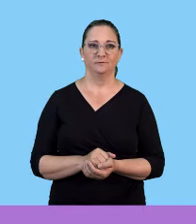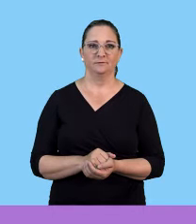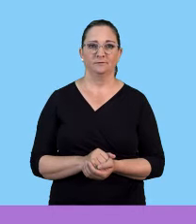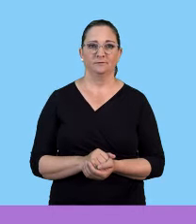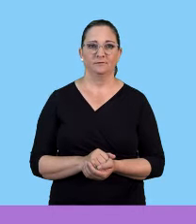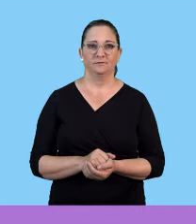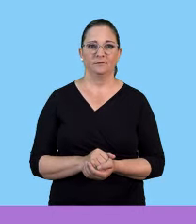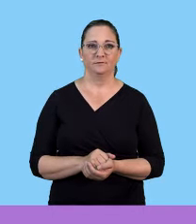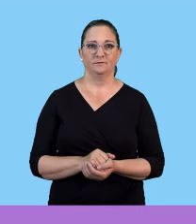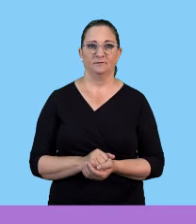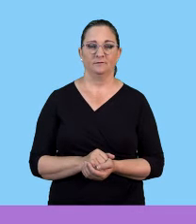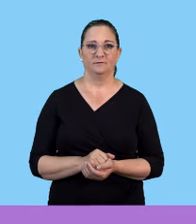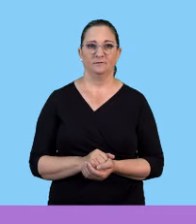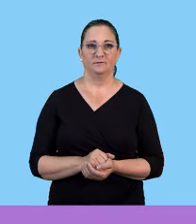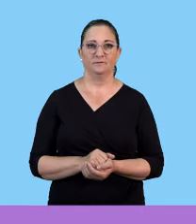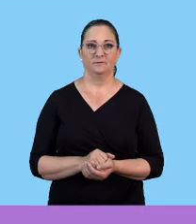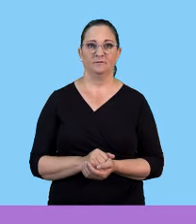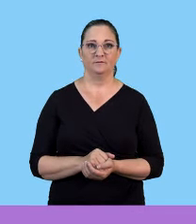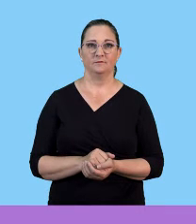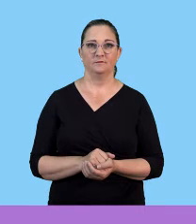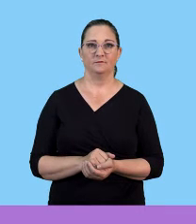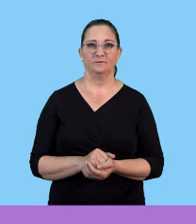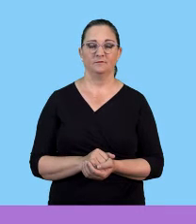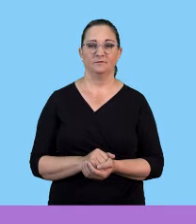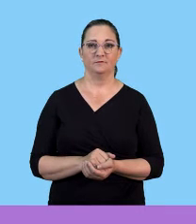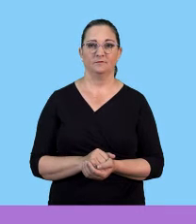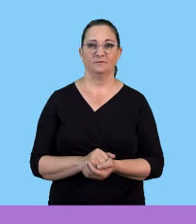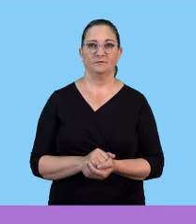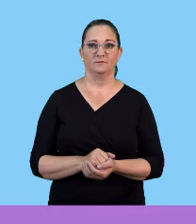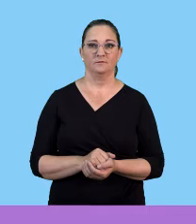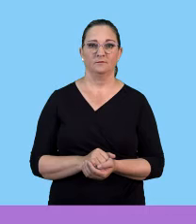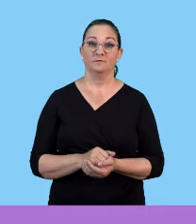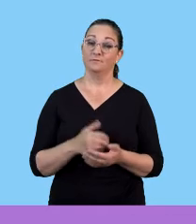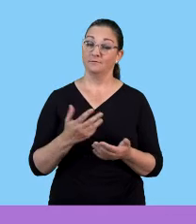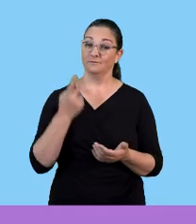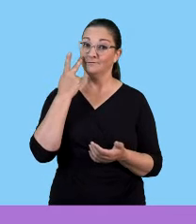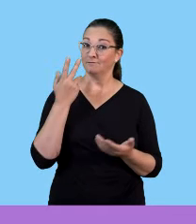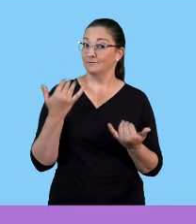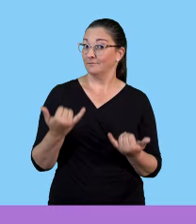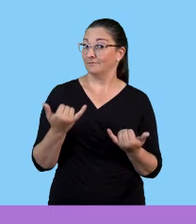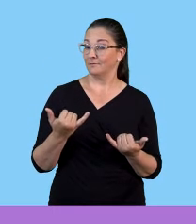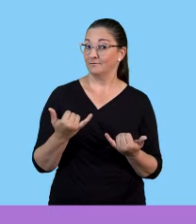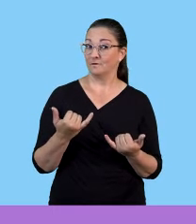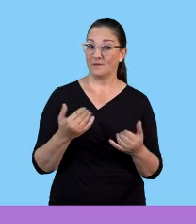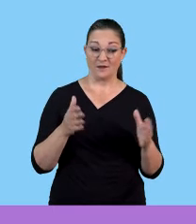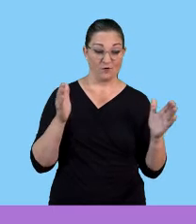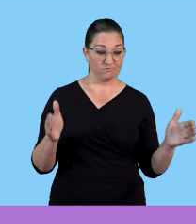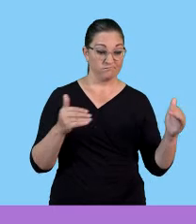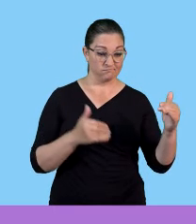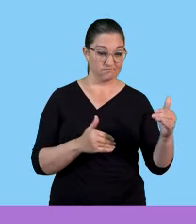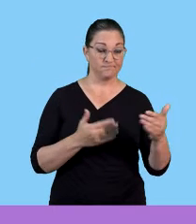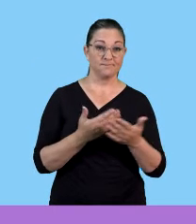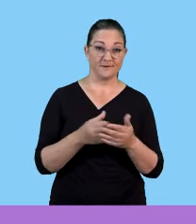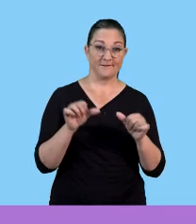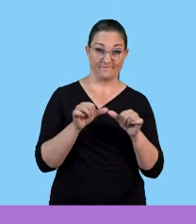Large boxes. I'm just seeing why that's not behaving. Okay, let's go boxes. Right, there you go. So he can